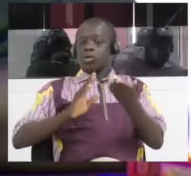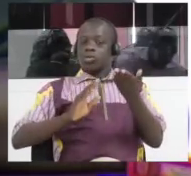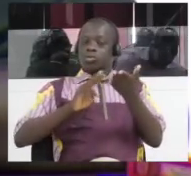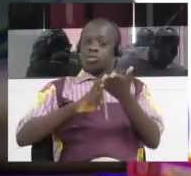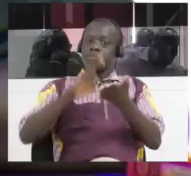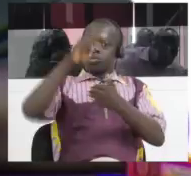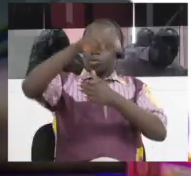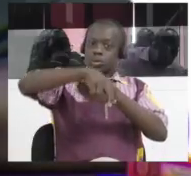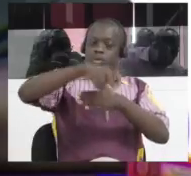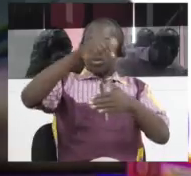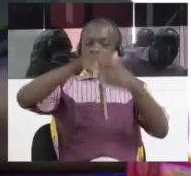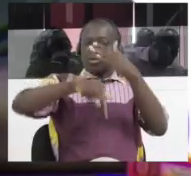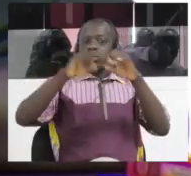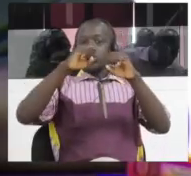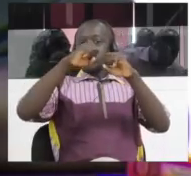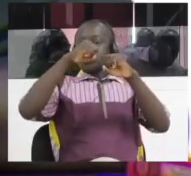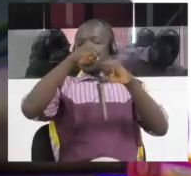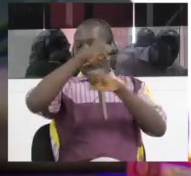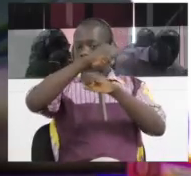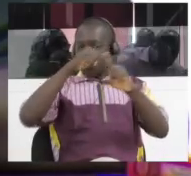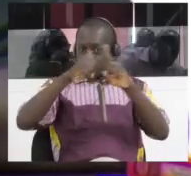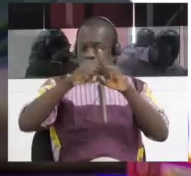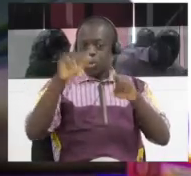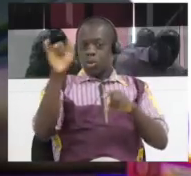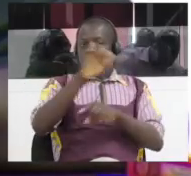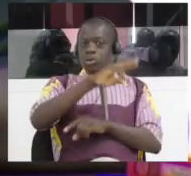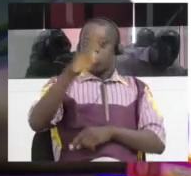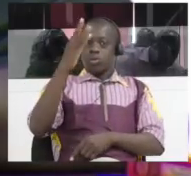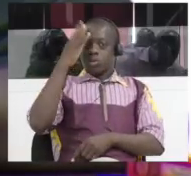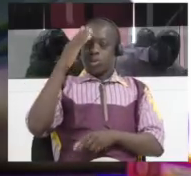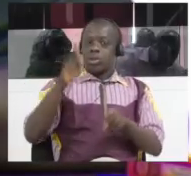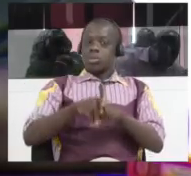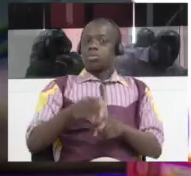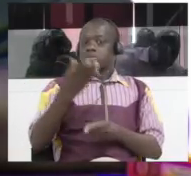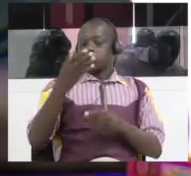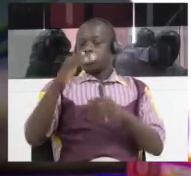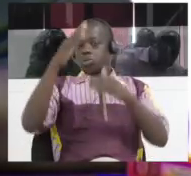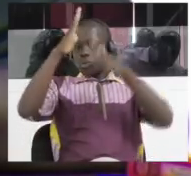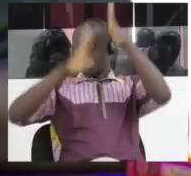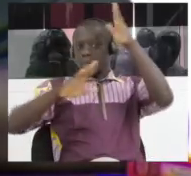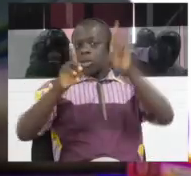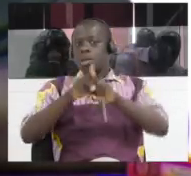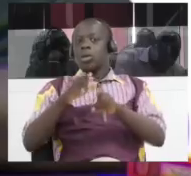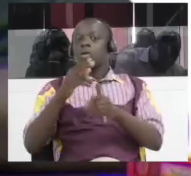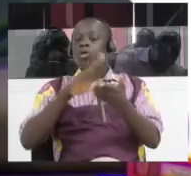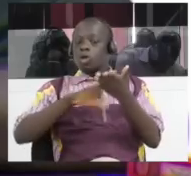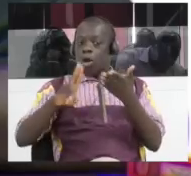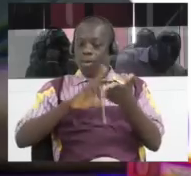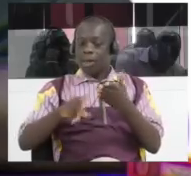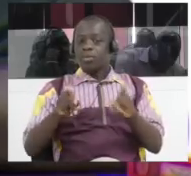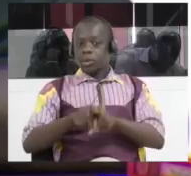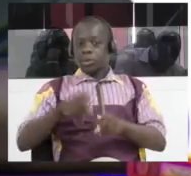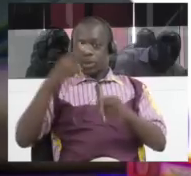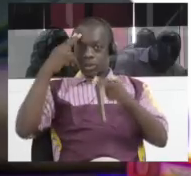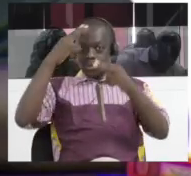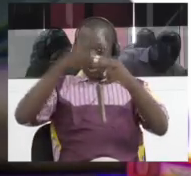jump into a situation that we didn't know. And because these soldiers who regularly would have obeyed